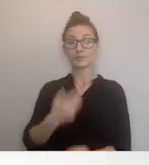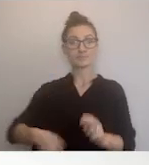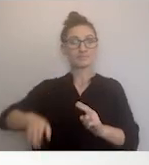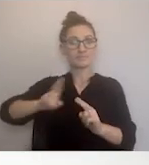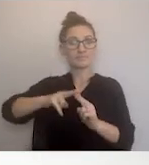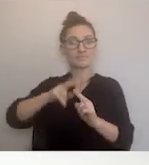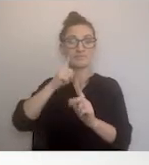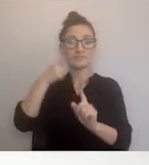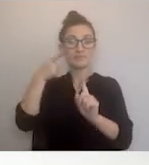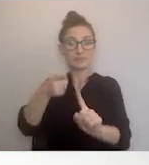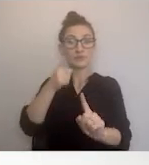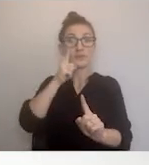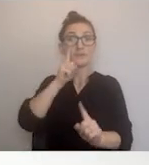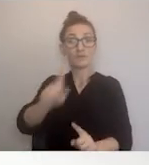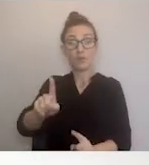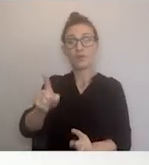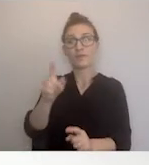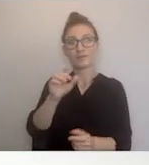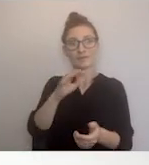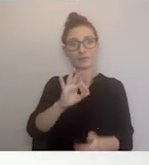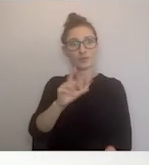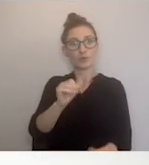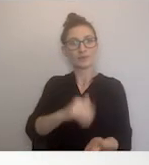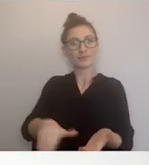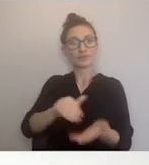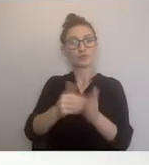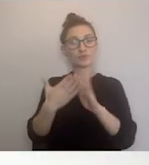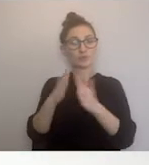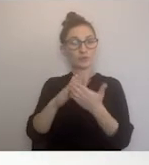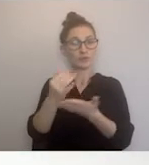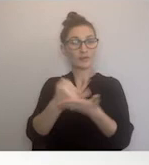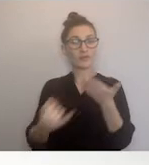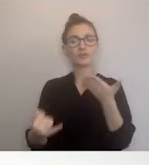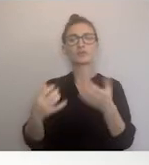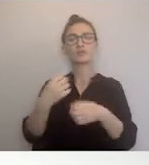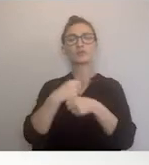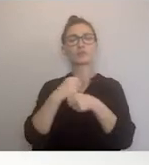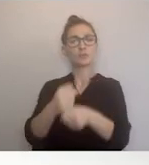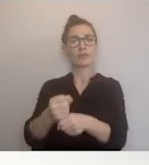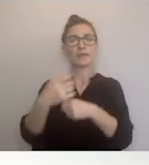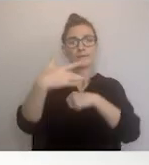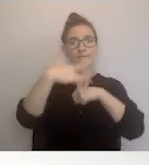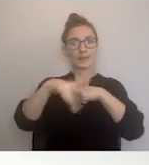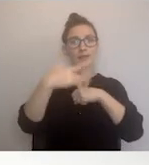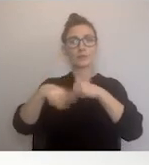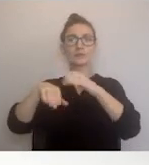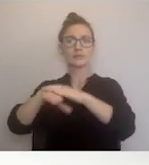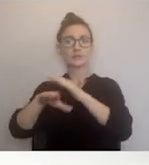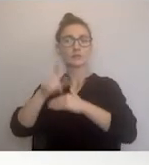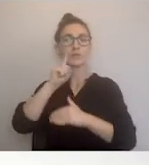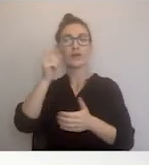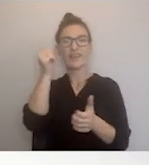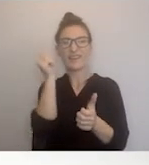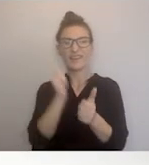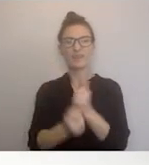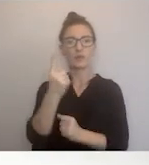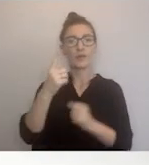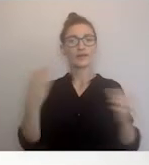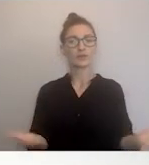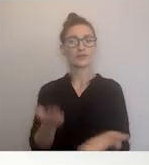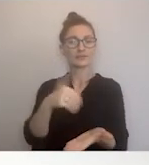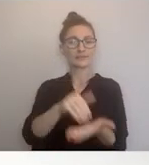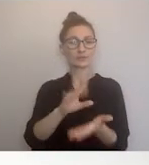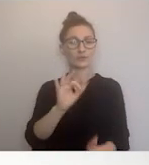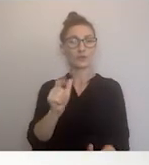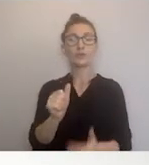One of the key missions of Central Florida Community Arts has been to make high-quality arts programming accessible to everyone in